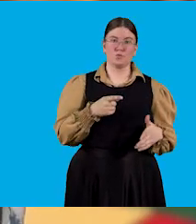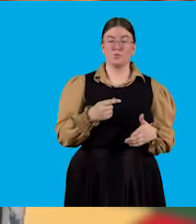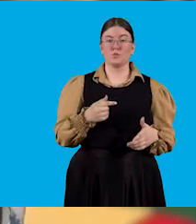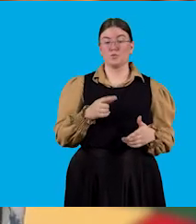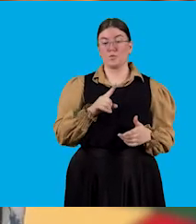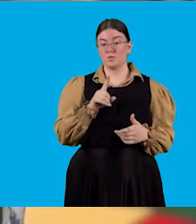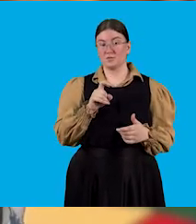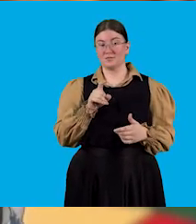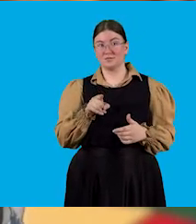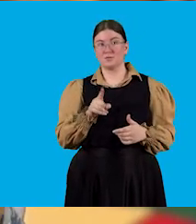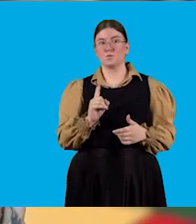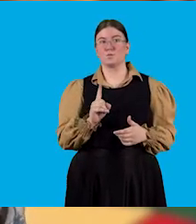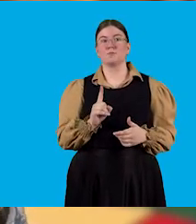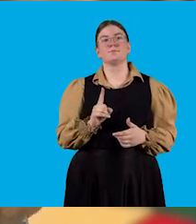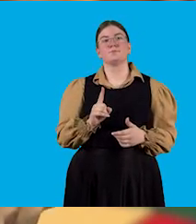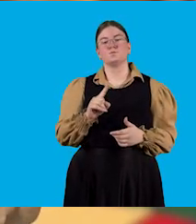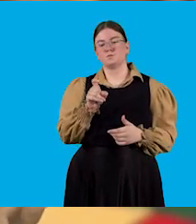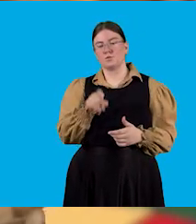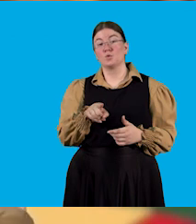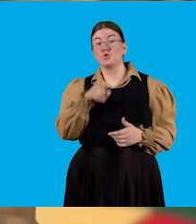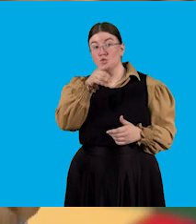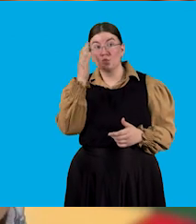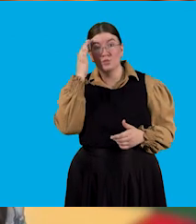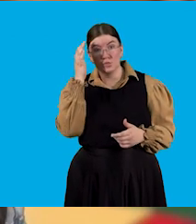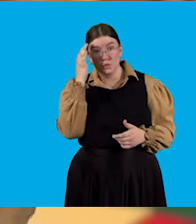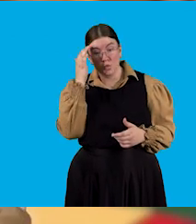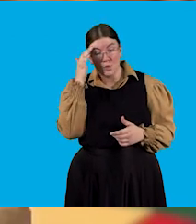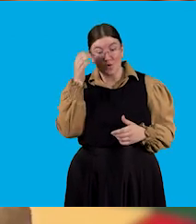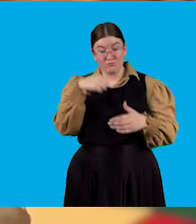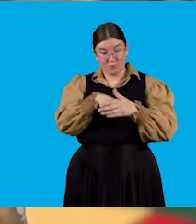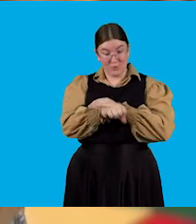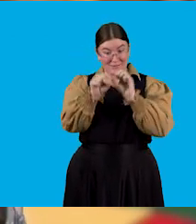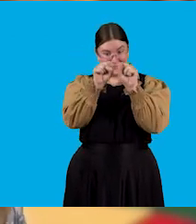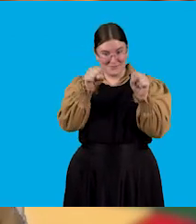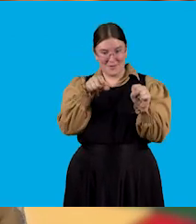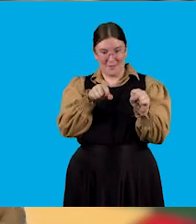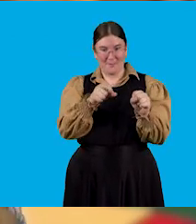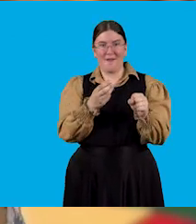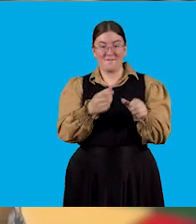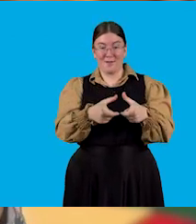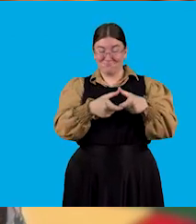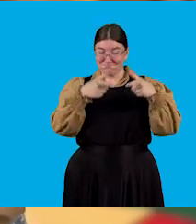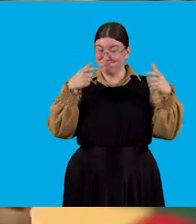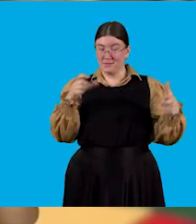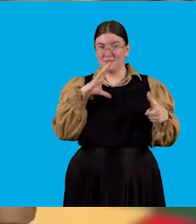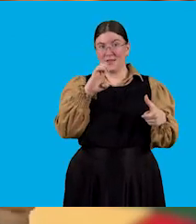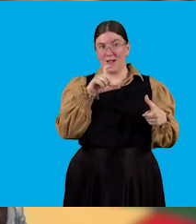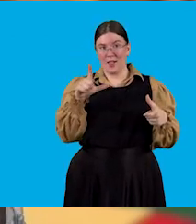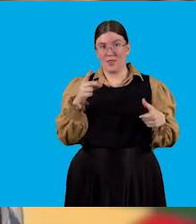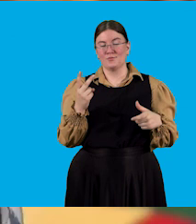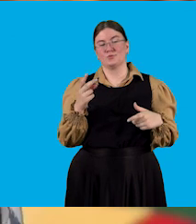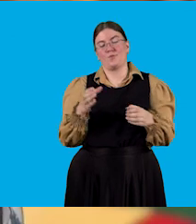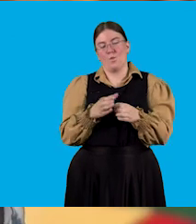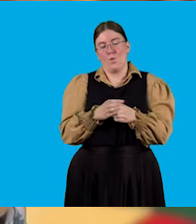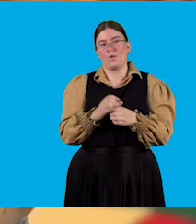system contains or is made up of the smallest cell and the largest cell? The smallest cell